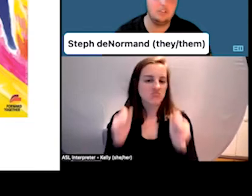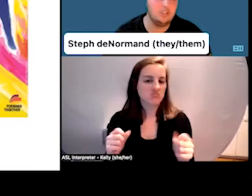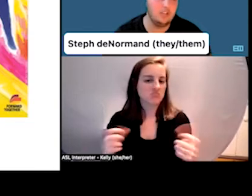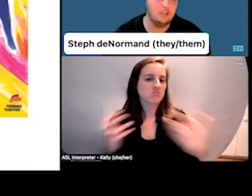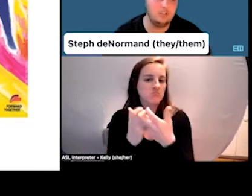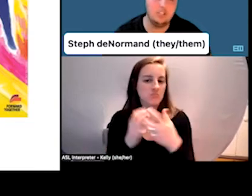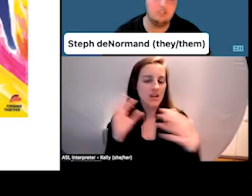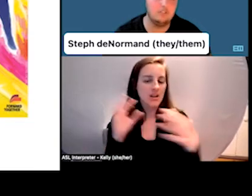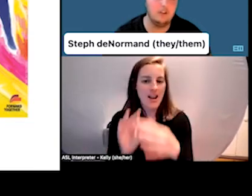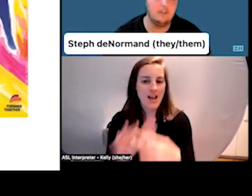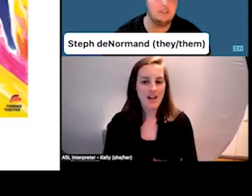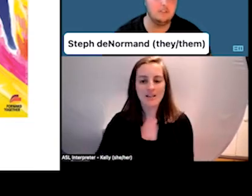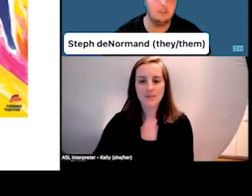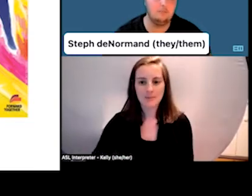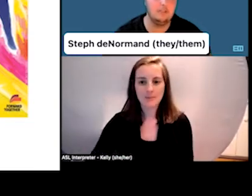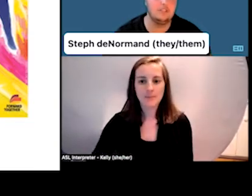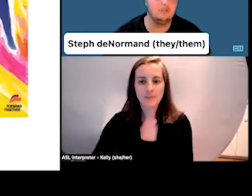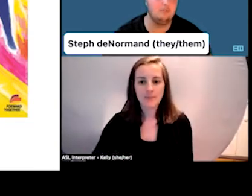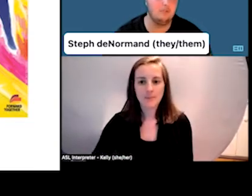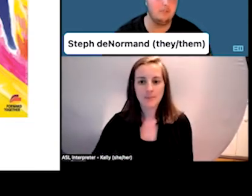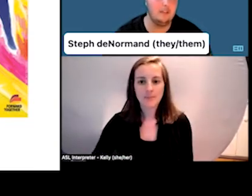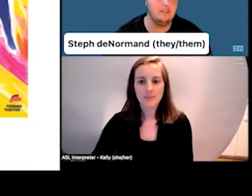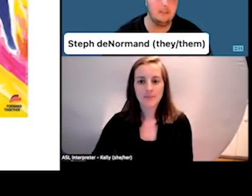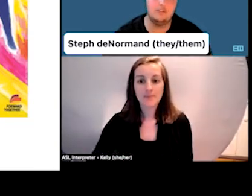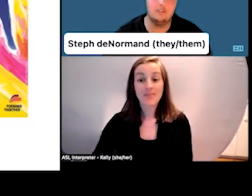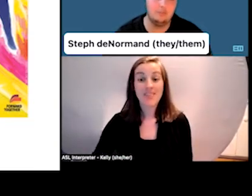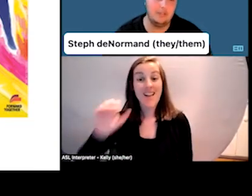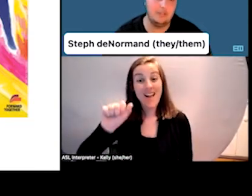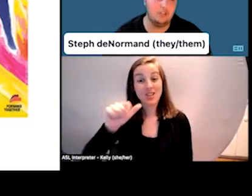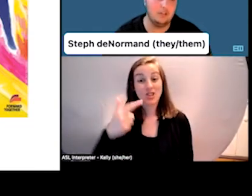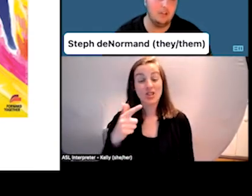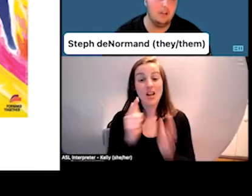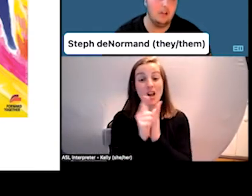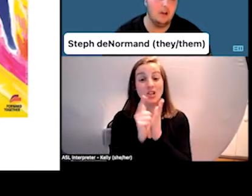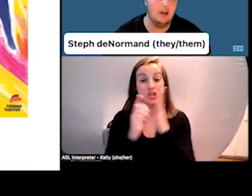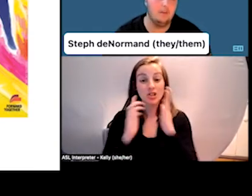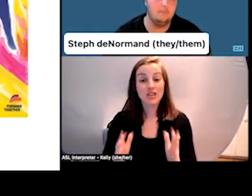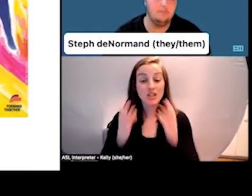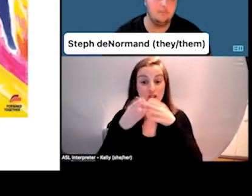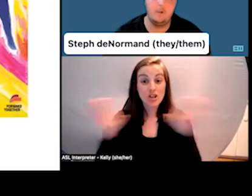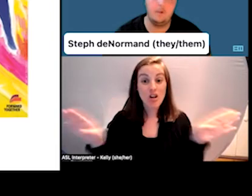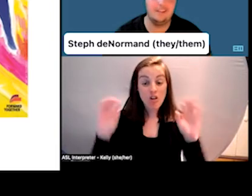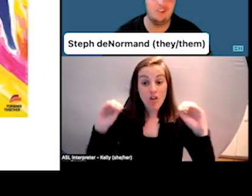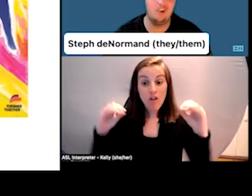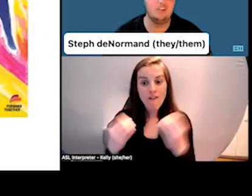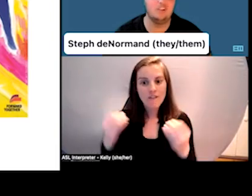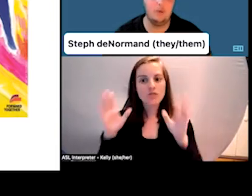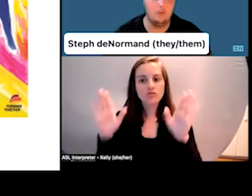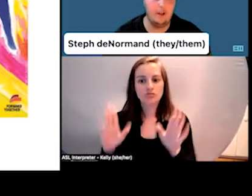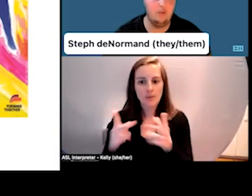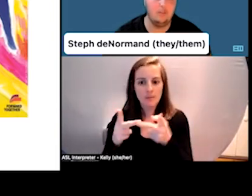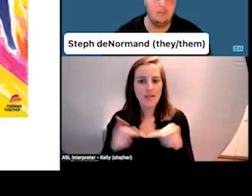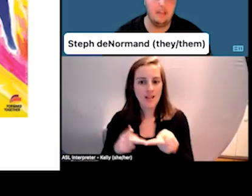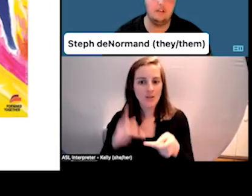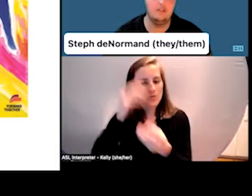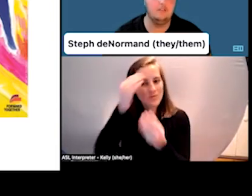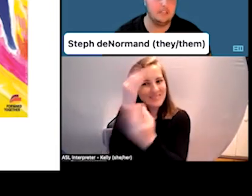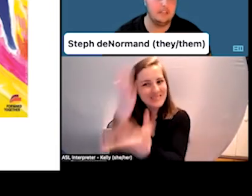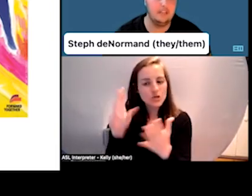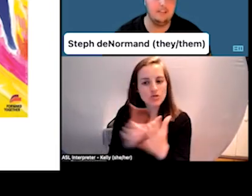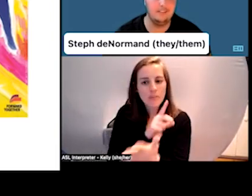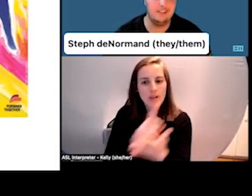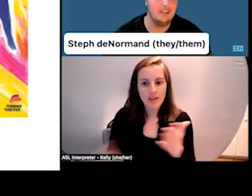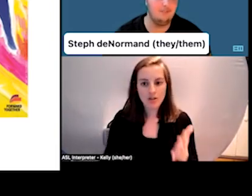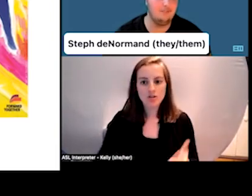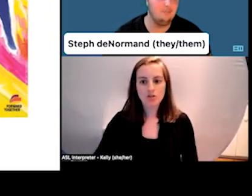The Attorney General's office is a great place to report things like discrimination when things aren't going well within a